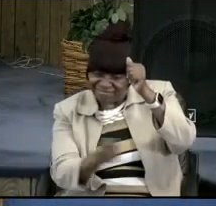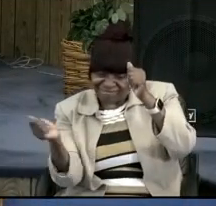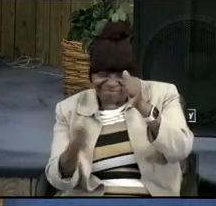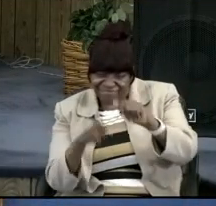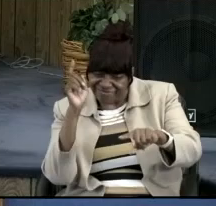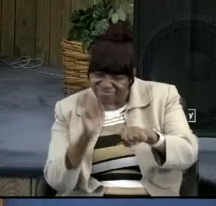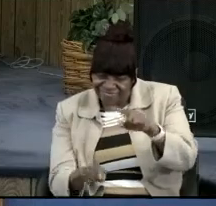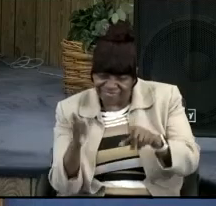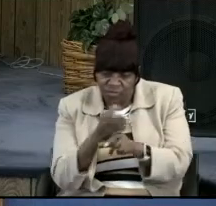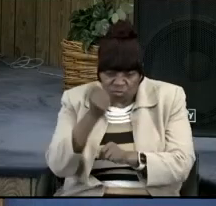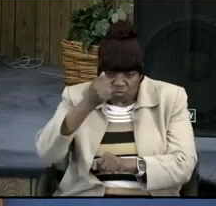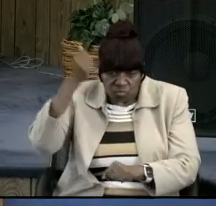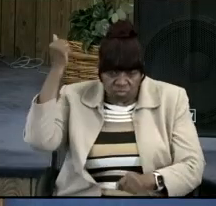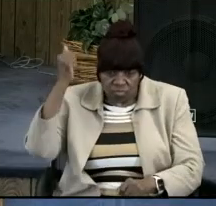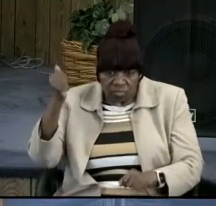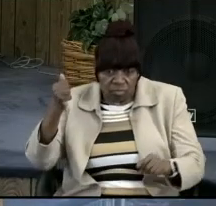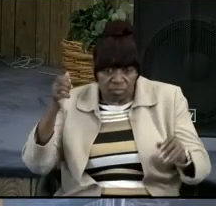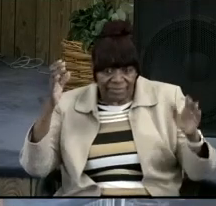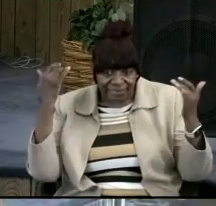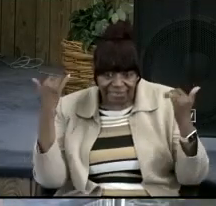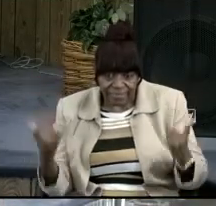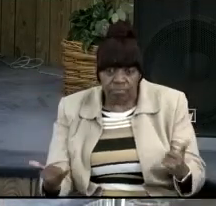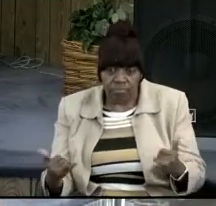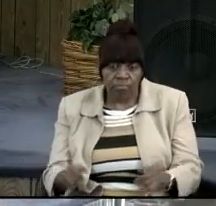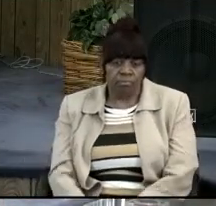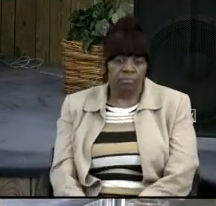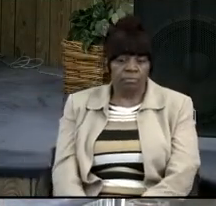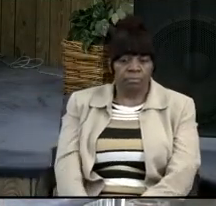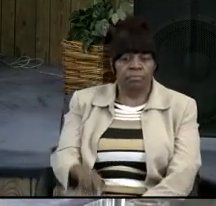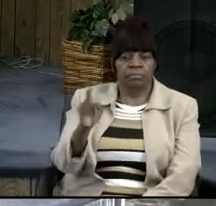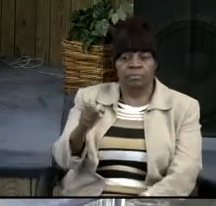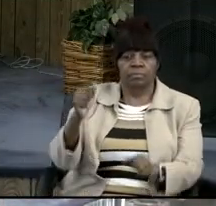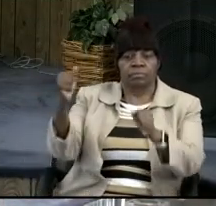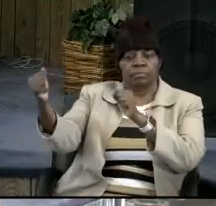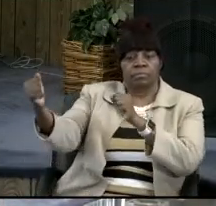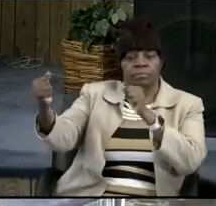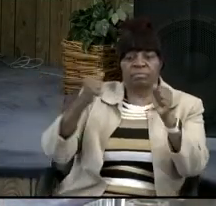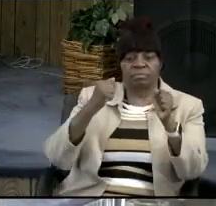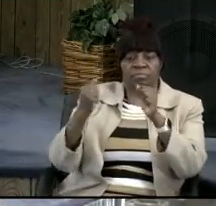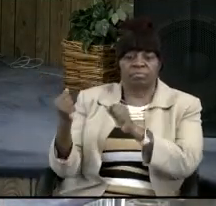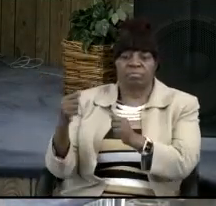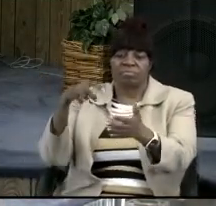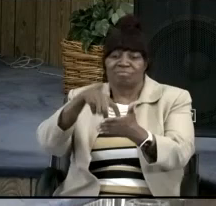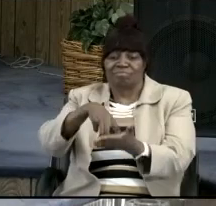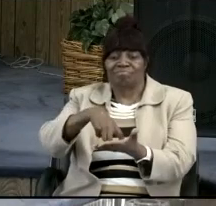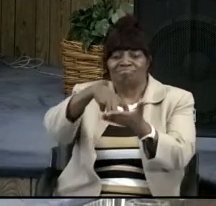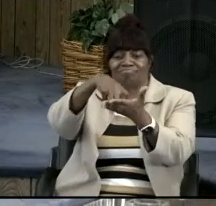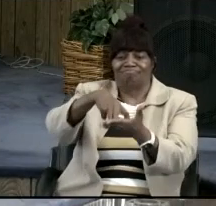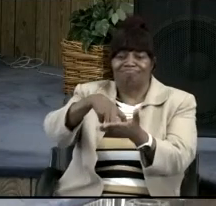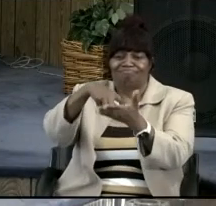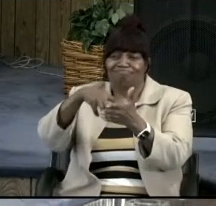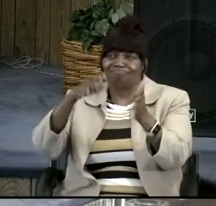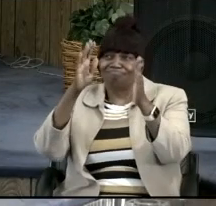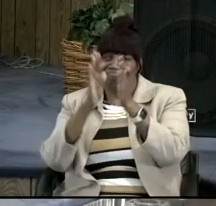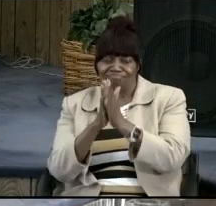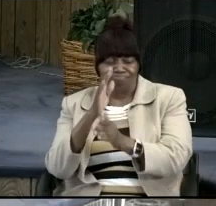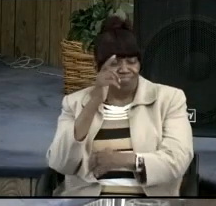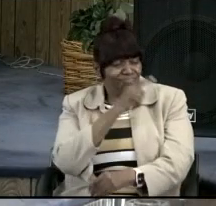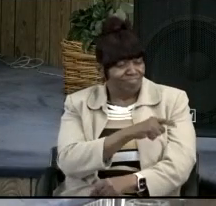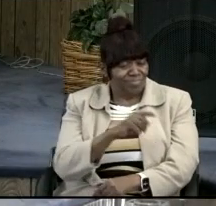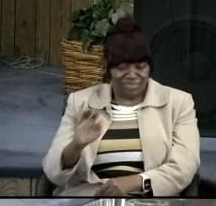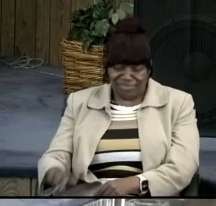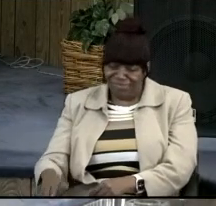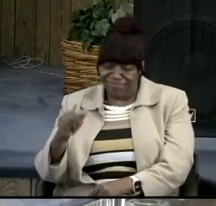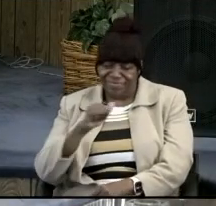belt. I can't win it with a chin check. Now I got to fight on my knees because I'm talking and this child don't even hear